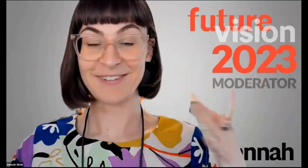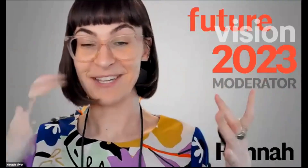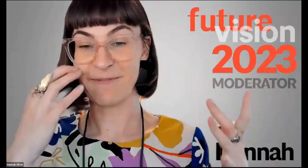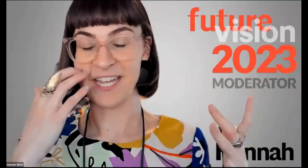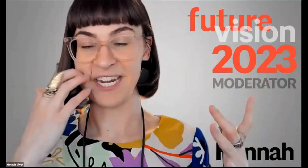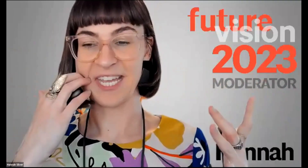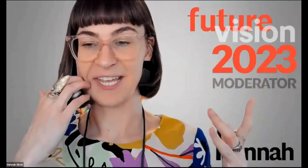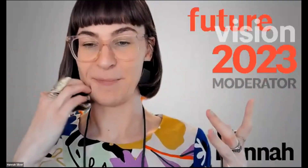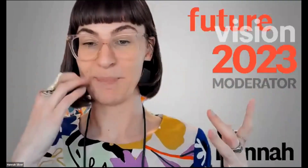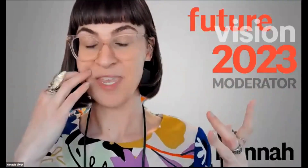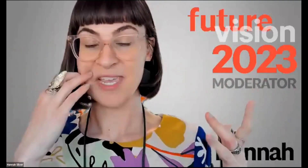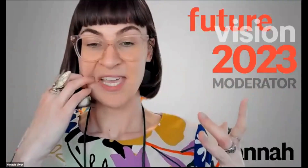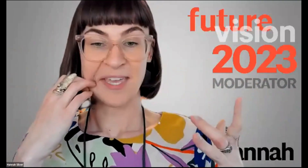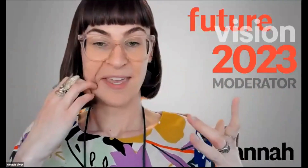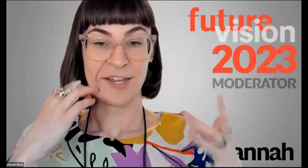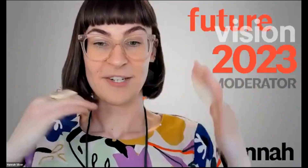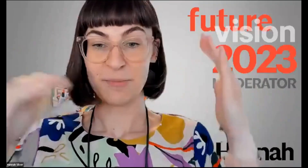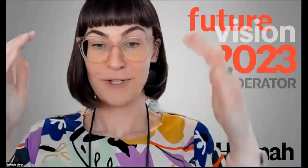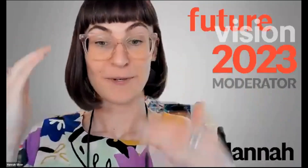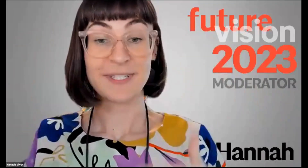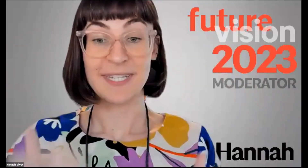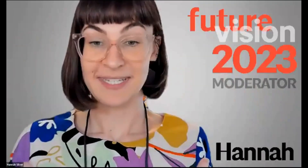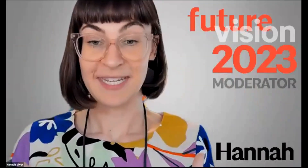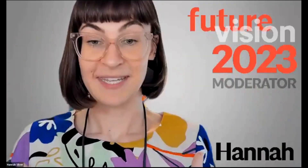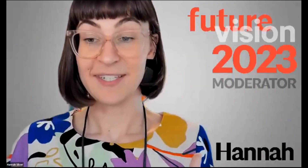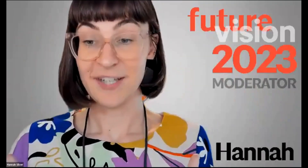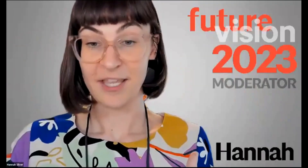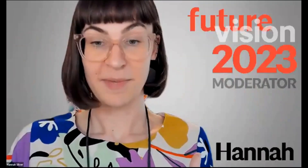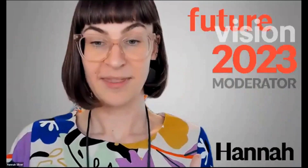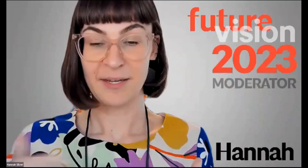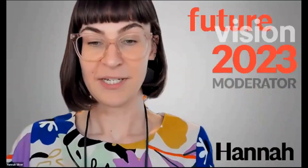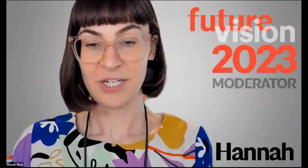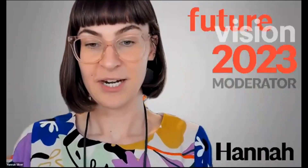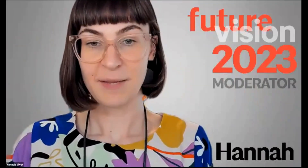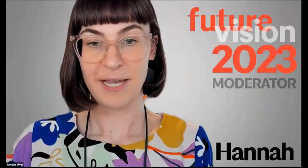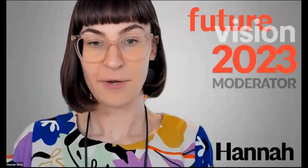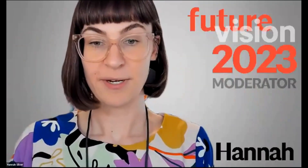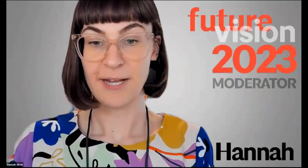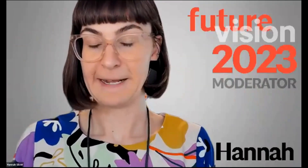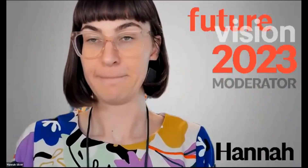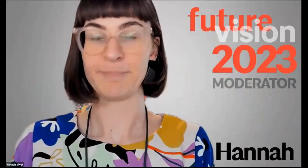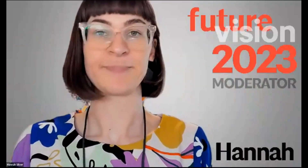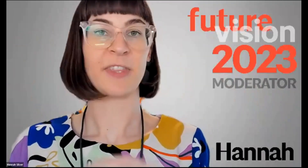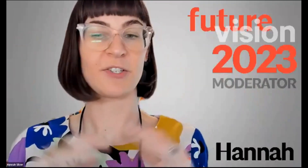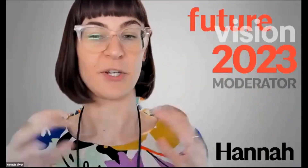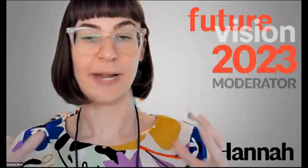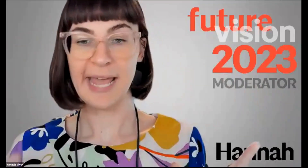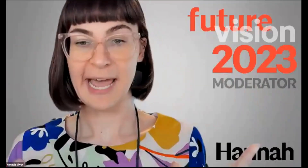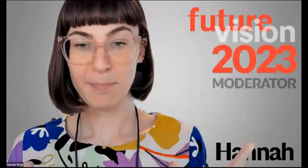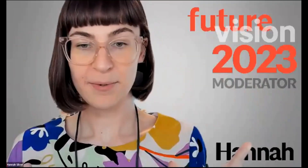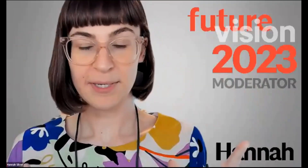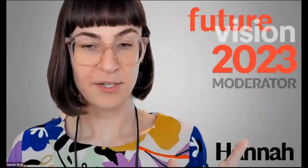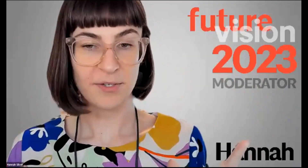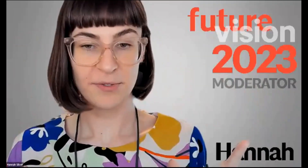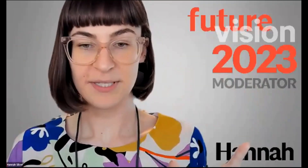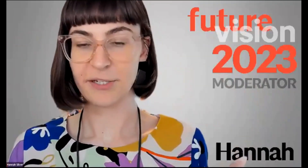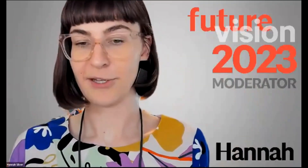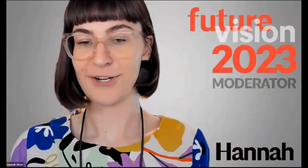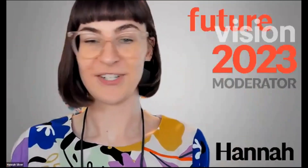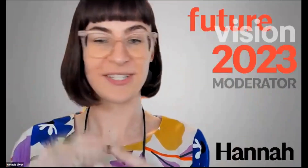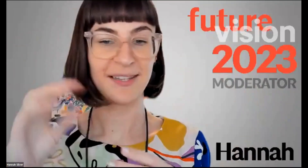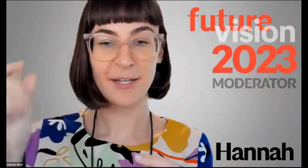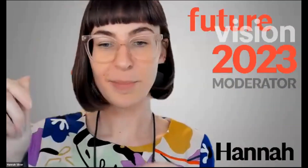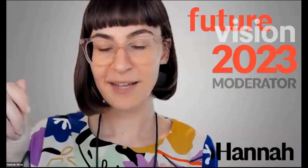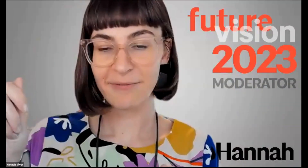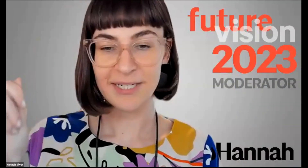learning, it's really fun. There are some resources in the document that we shared about, there's a great app you can use to